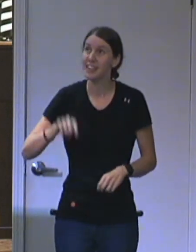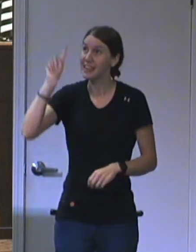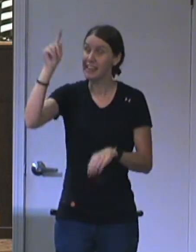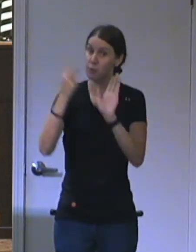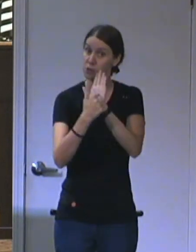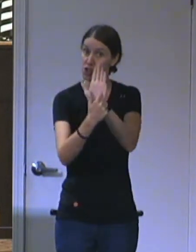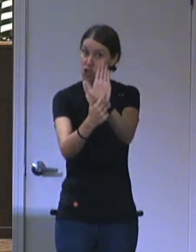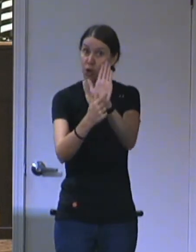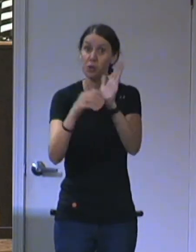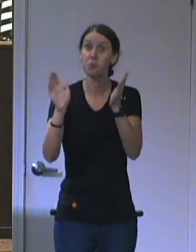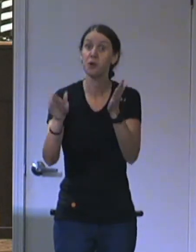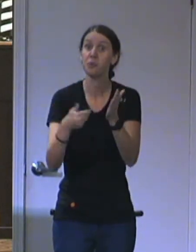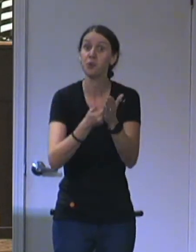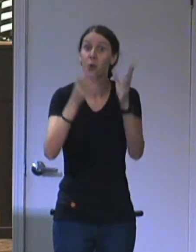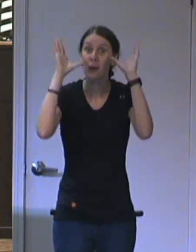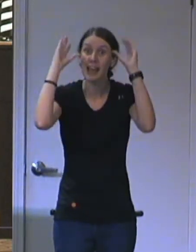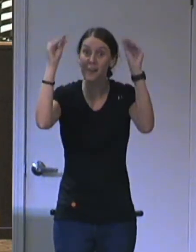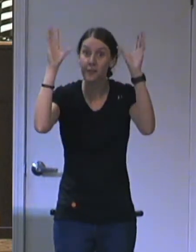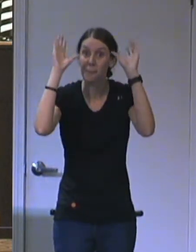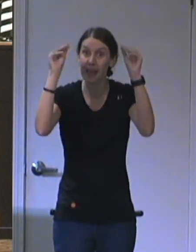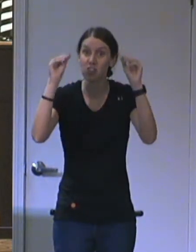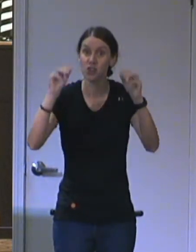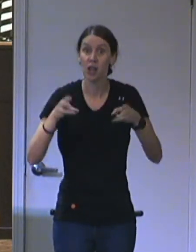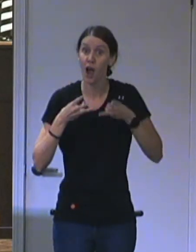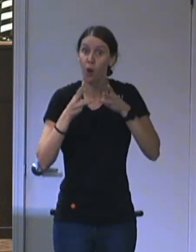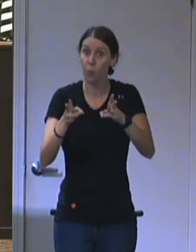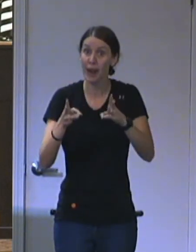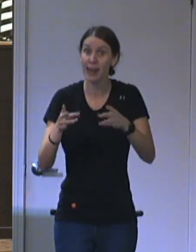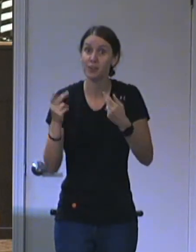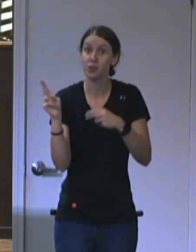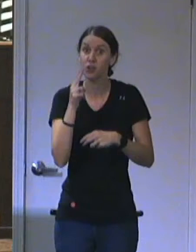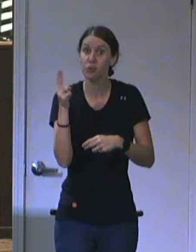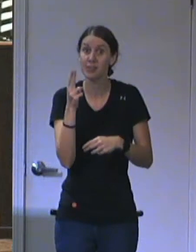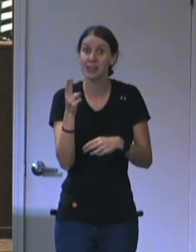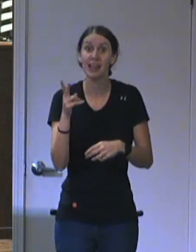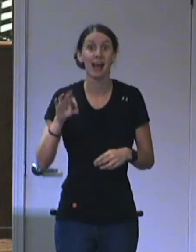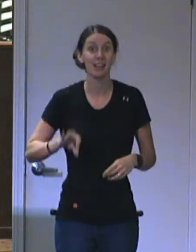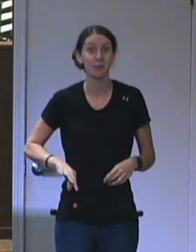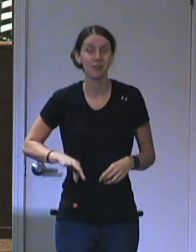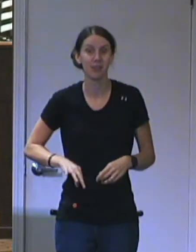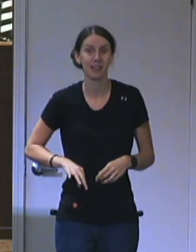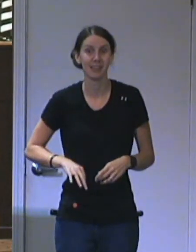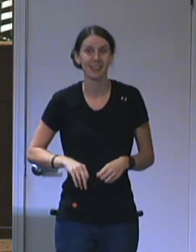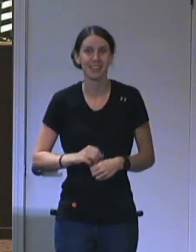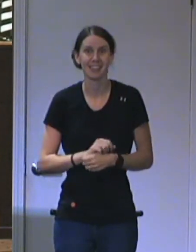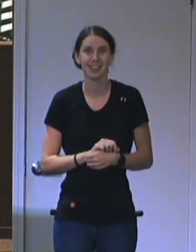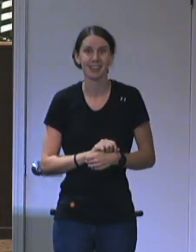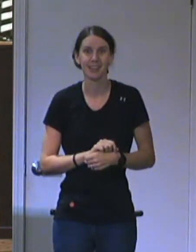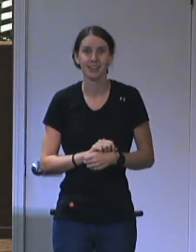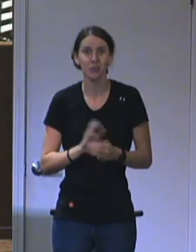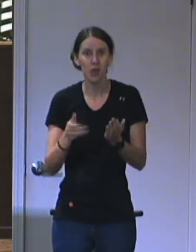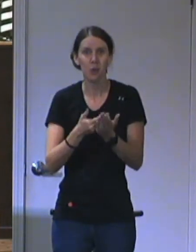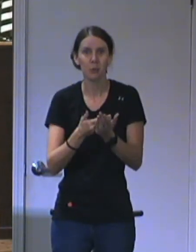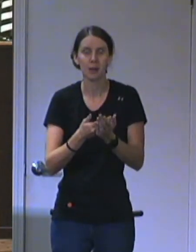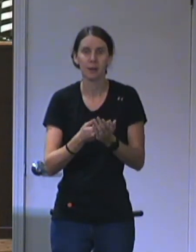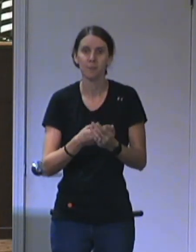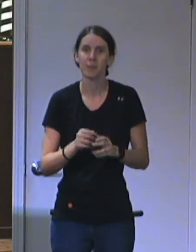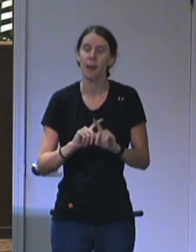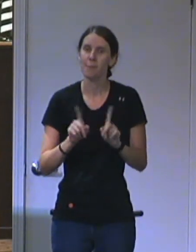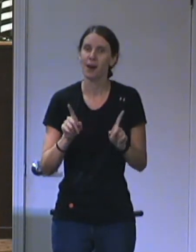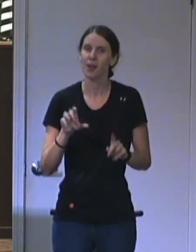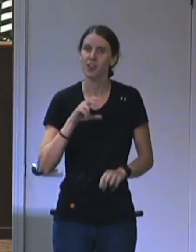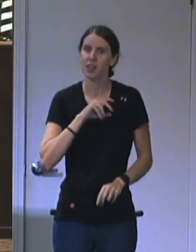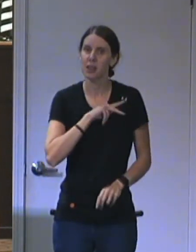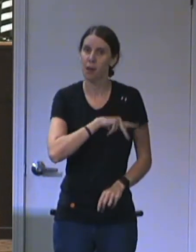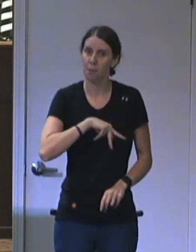for you, some way to apply it, something that would be beneficial. But the apostle also